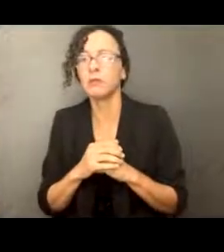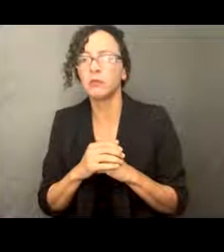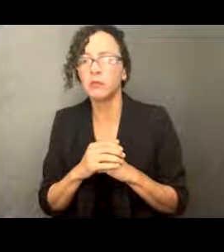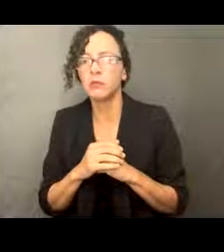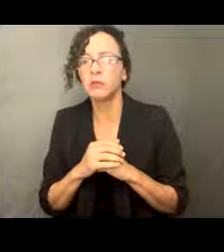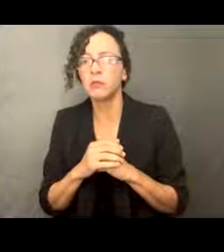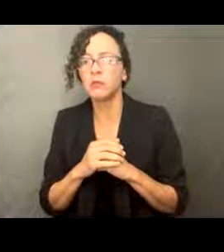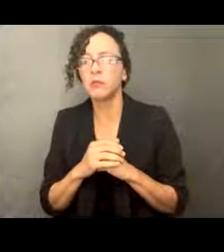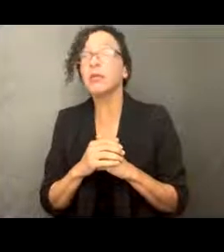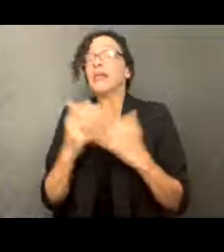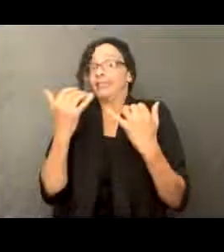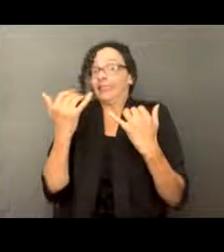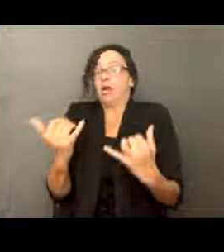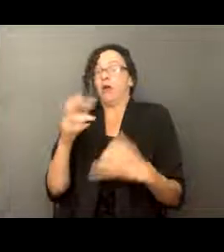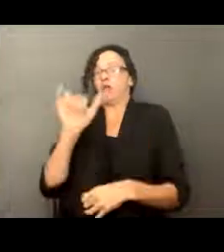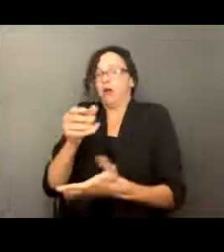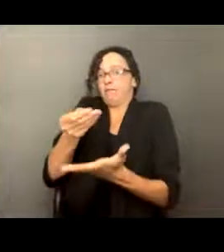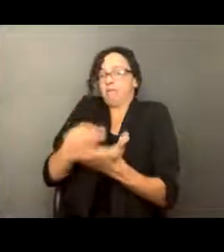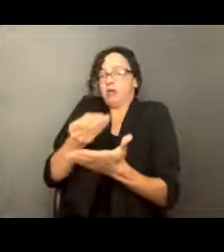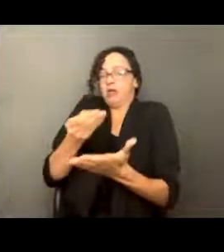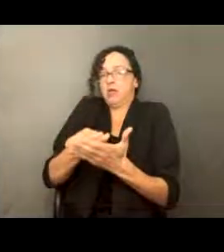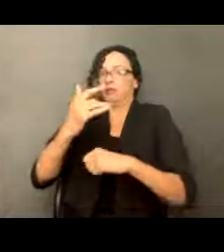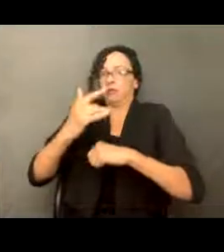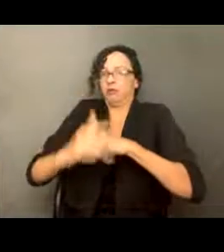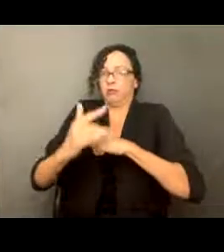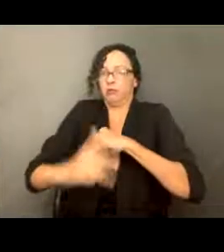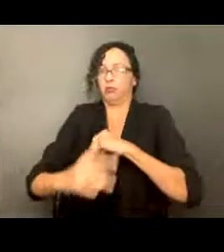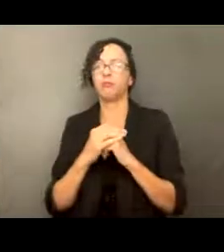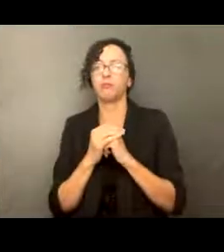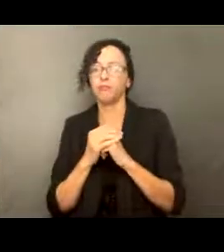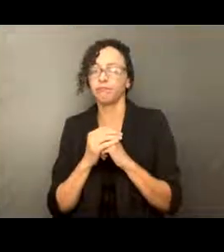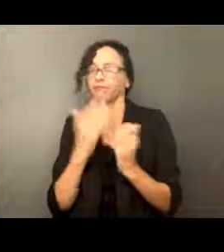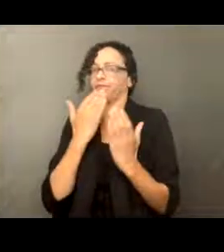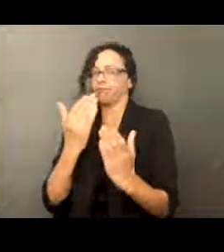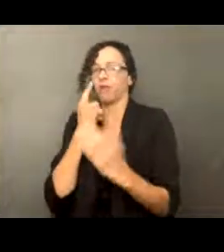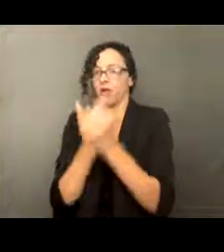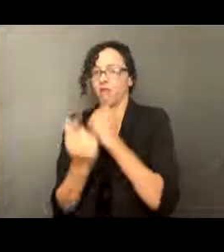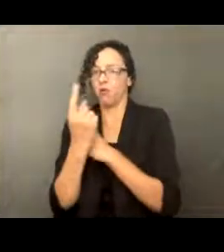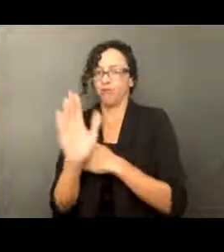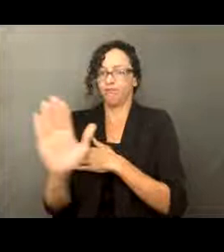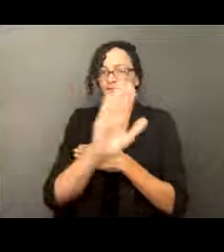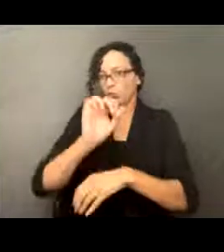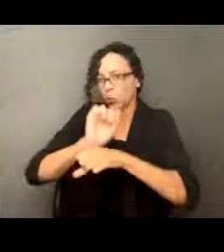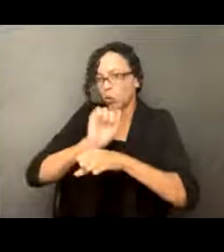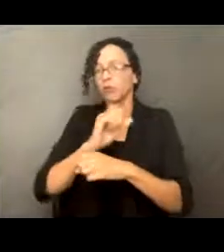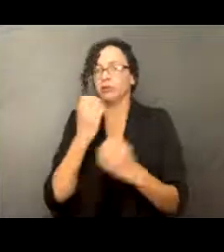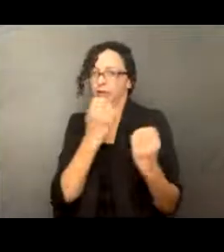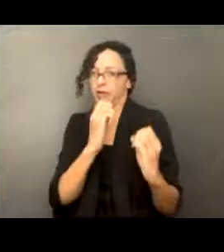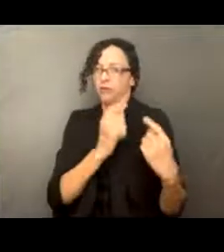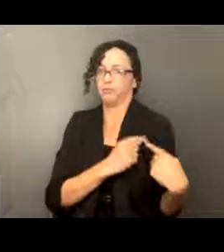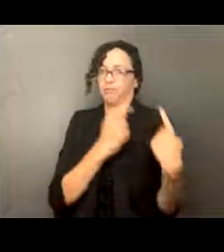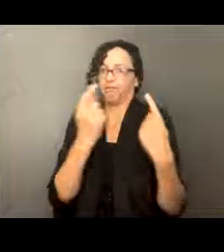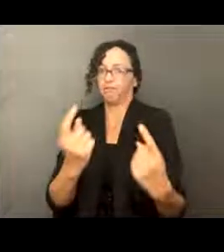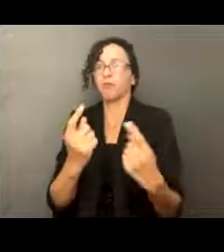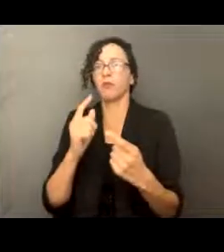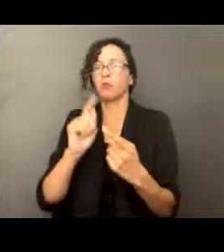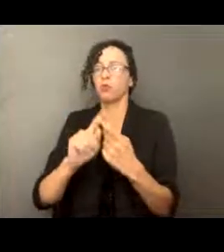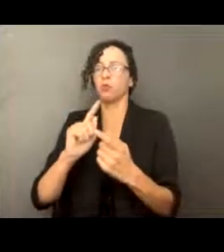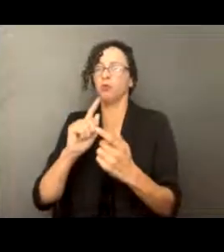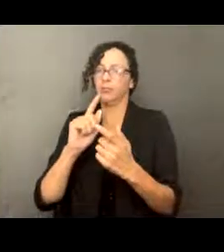it's now available. And so thankful for everybody's work and efforts to get the Port and